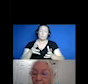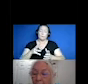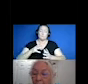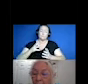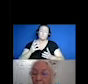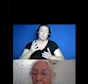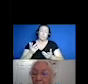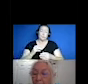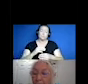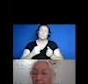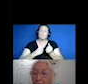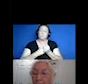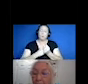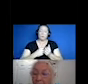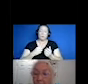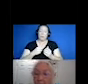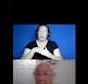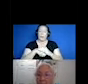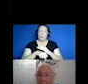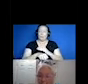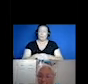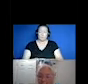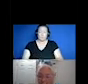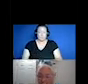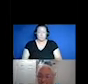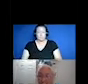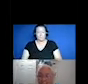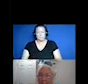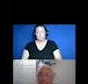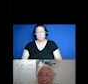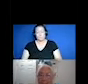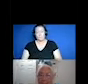and support labor.